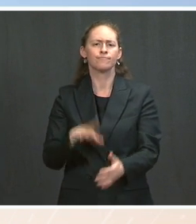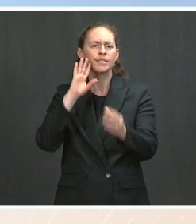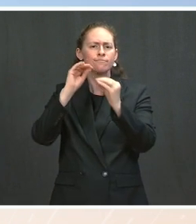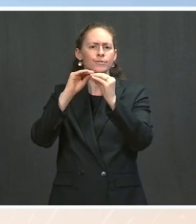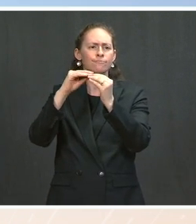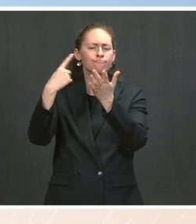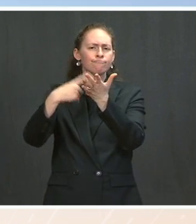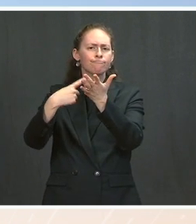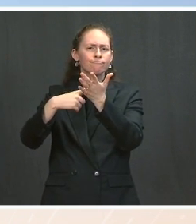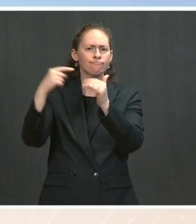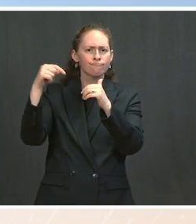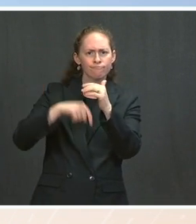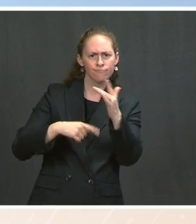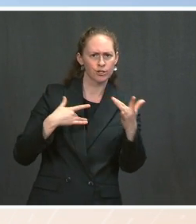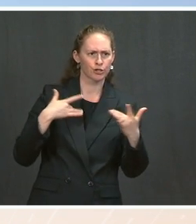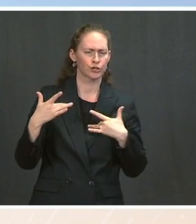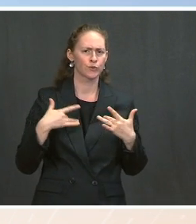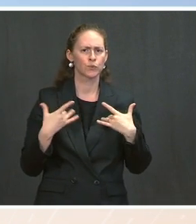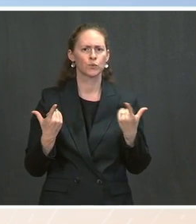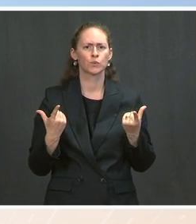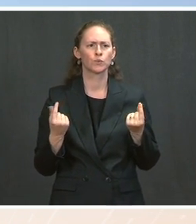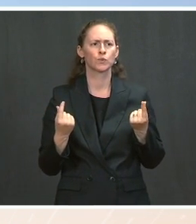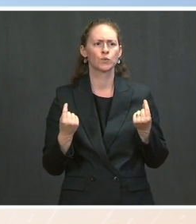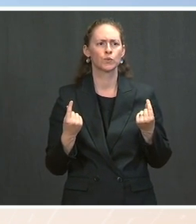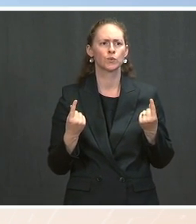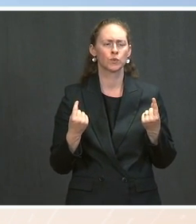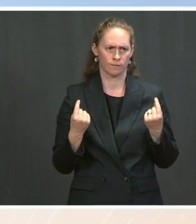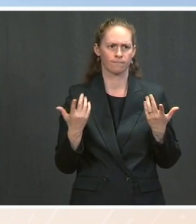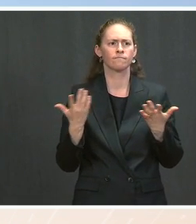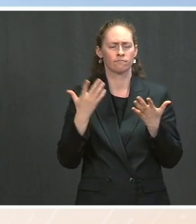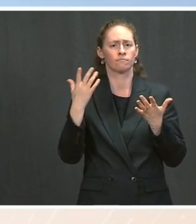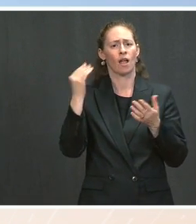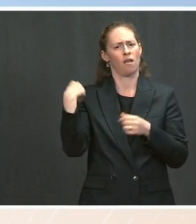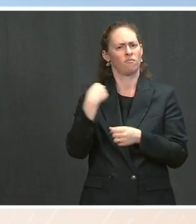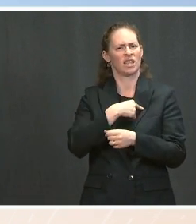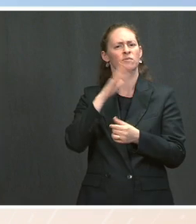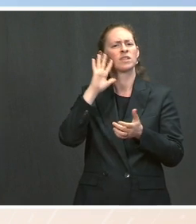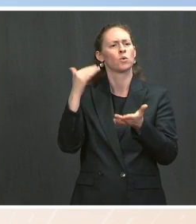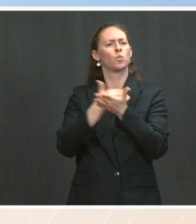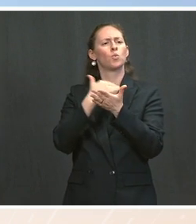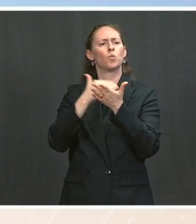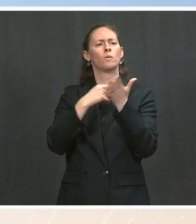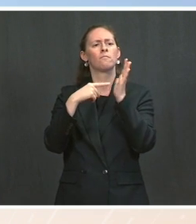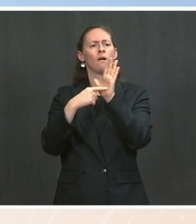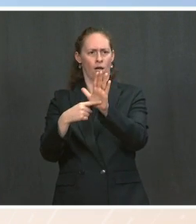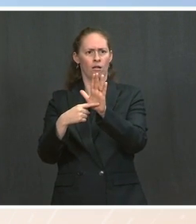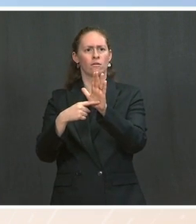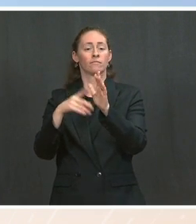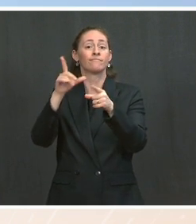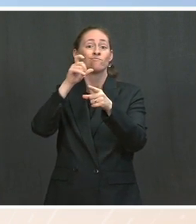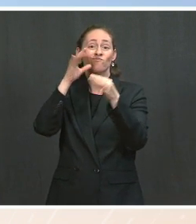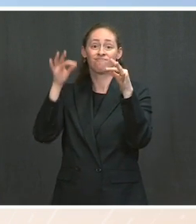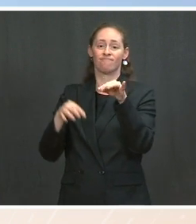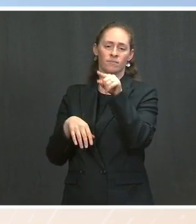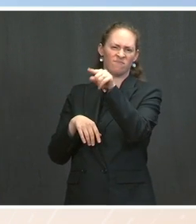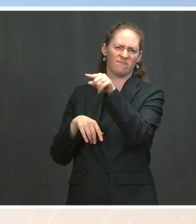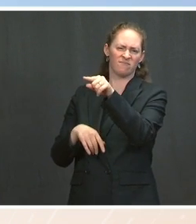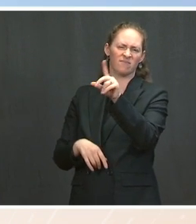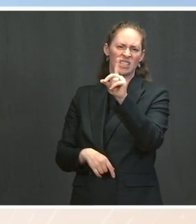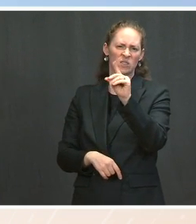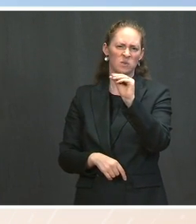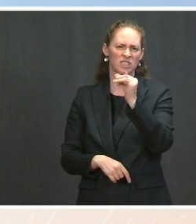last several years, but really these decisions would be up to the Justice Department. Well, the Holder model included pretty